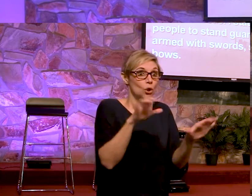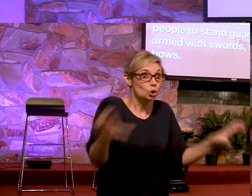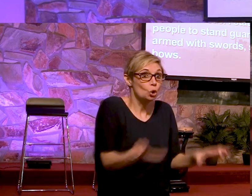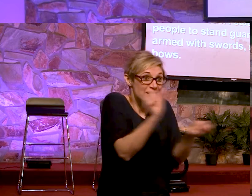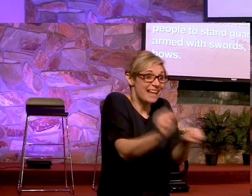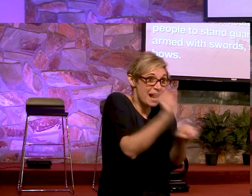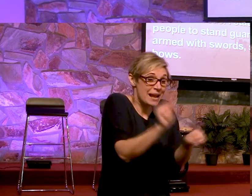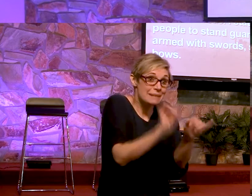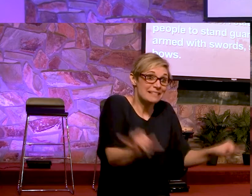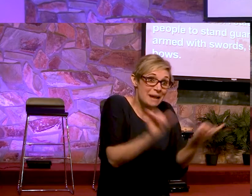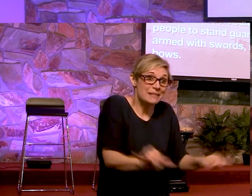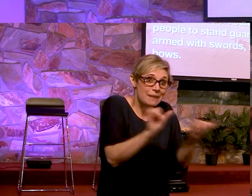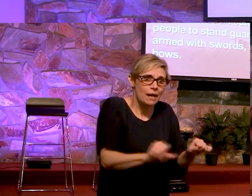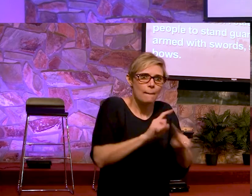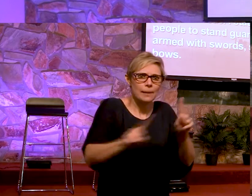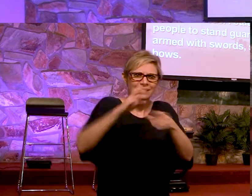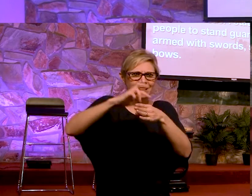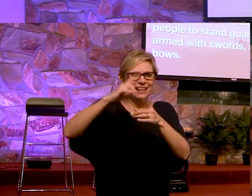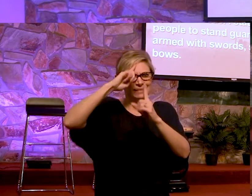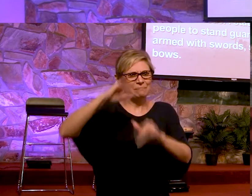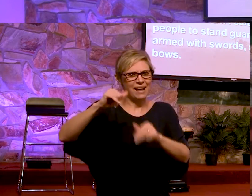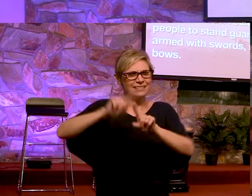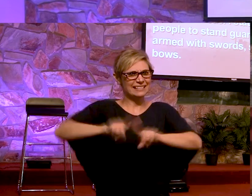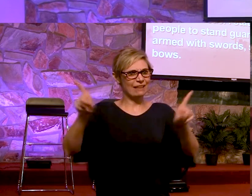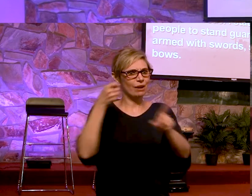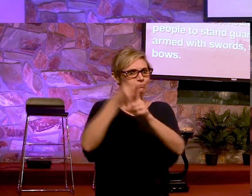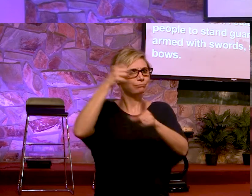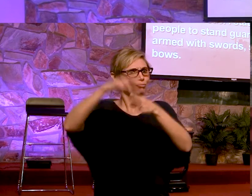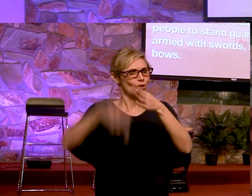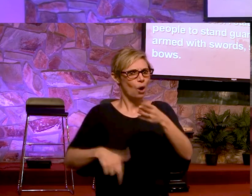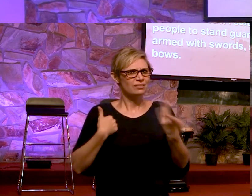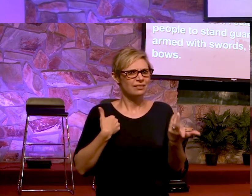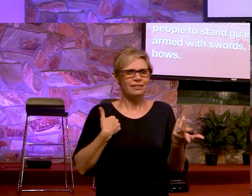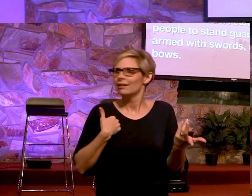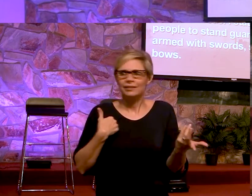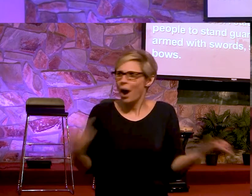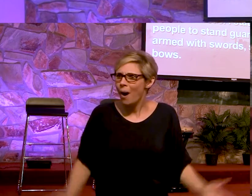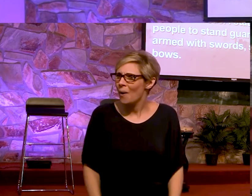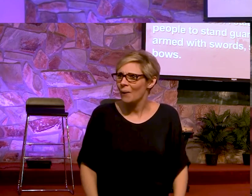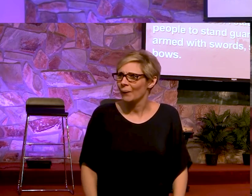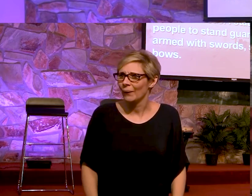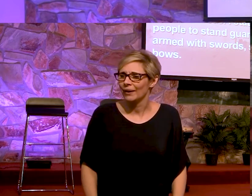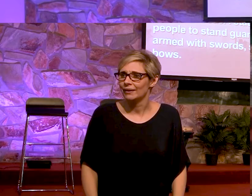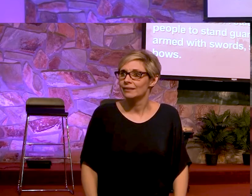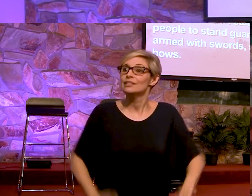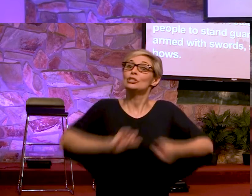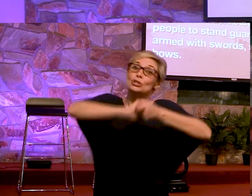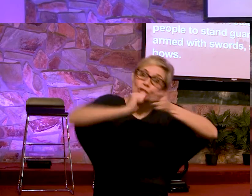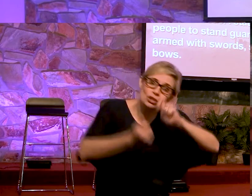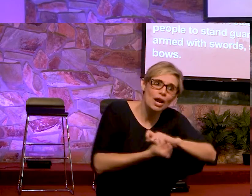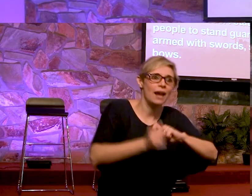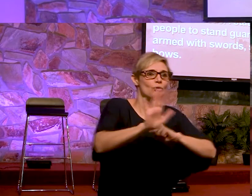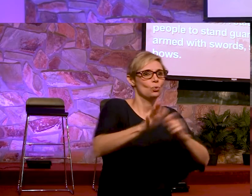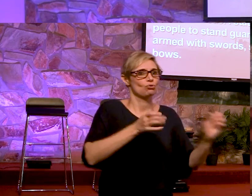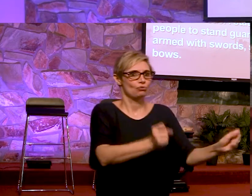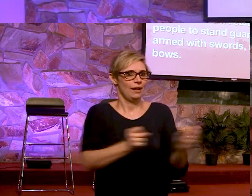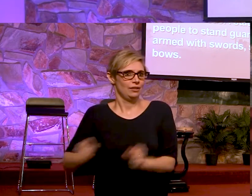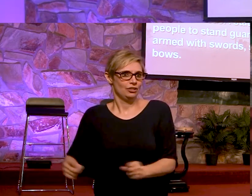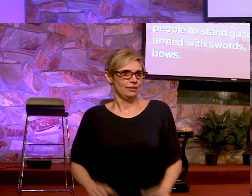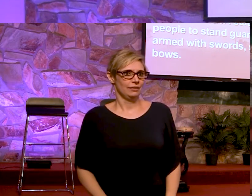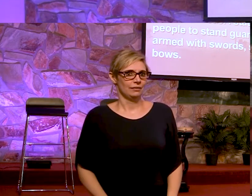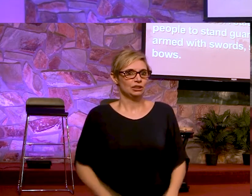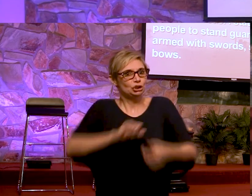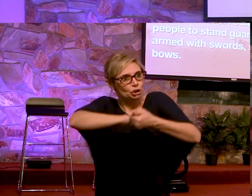Nehemiah says, here's what we did to overcome discouragement. and to keep from